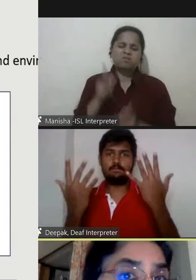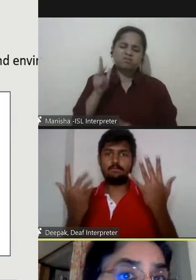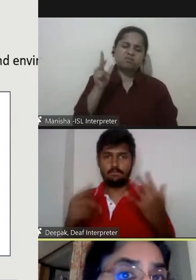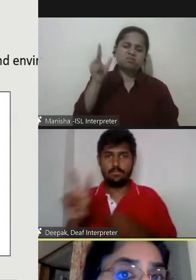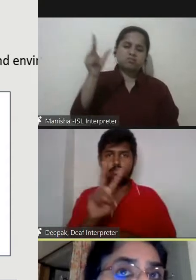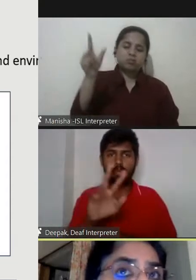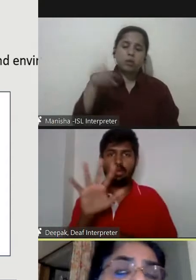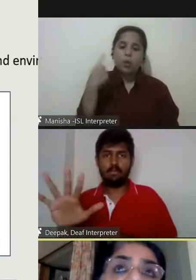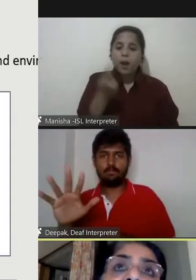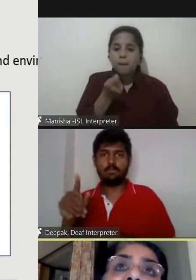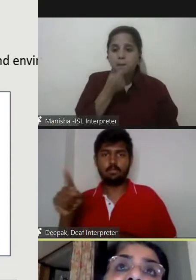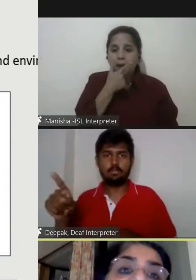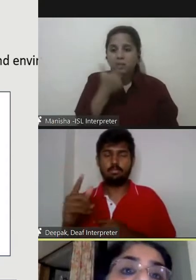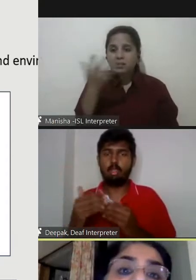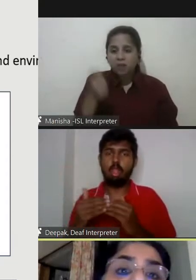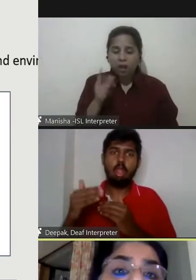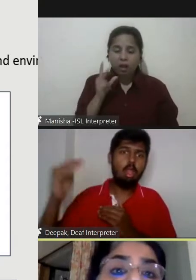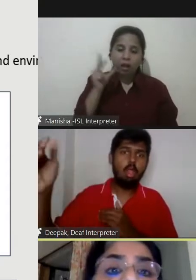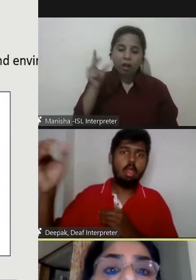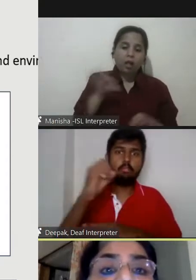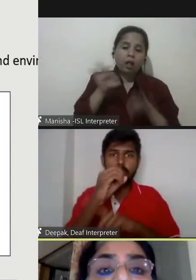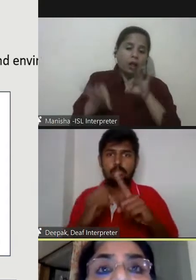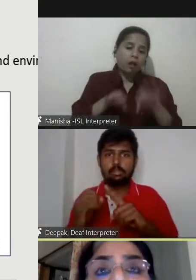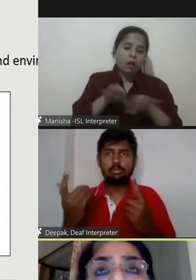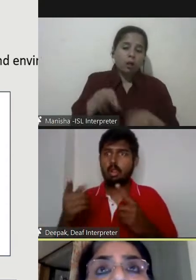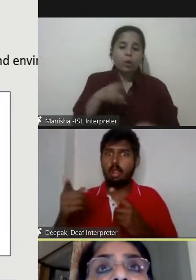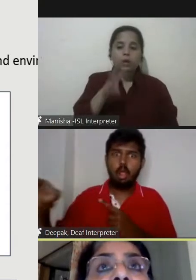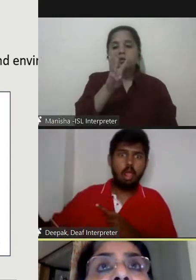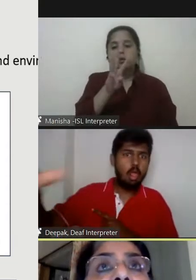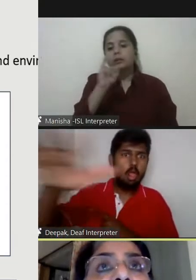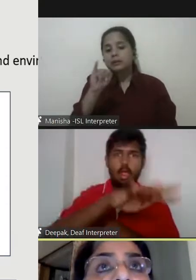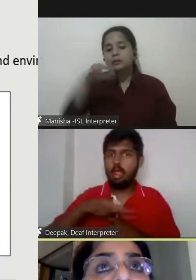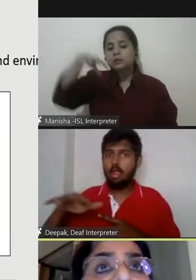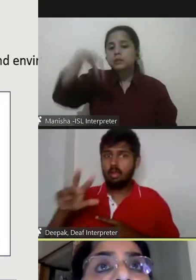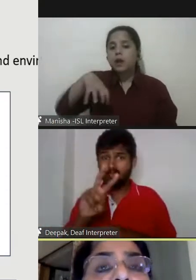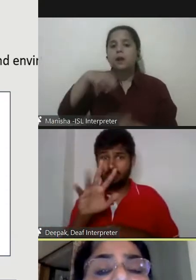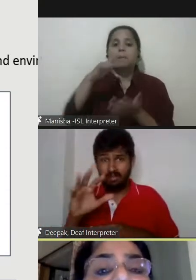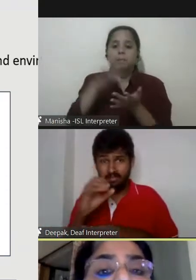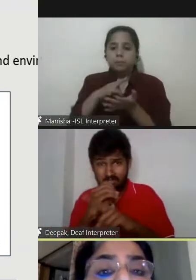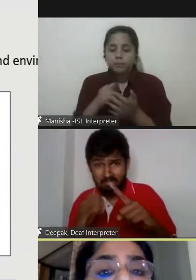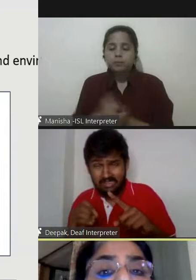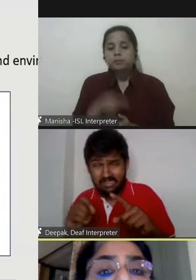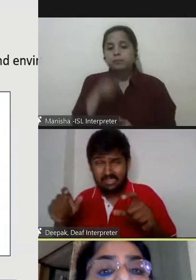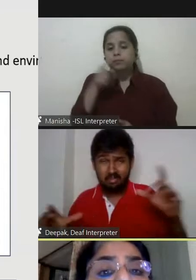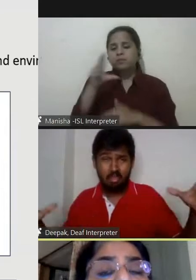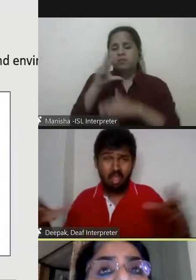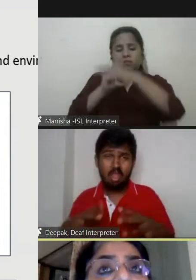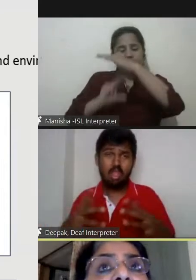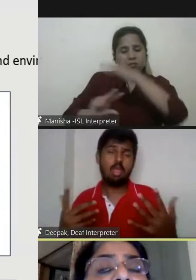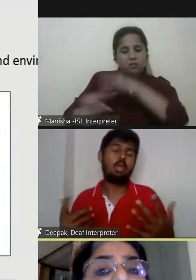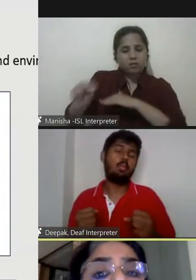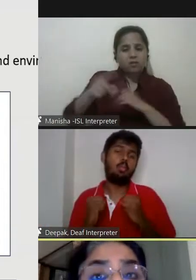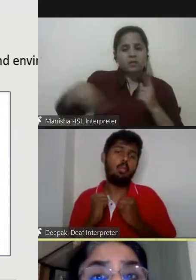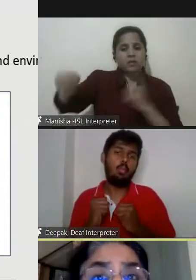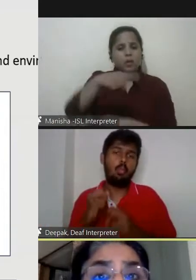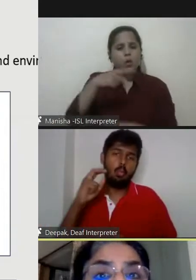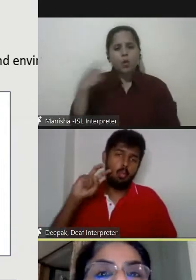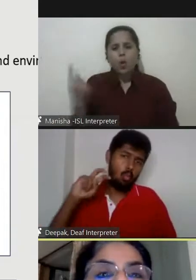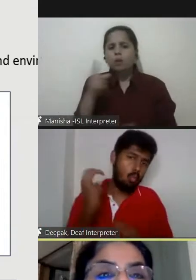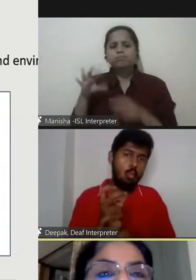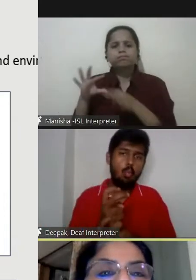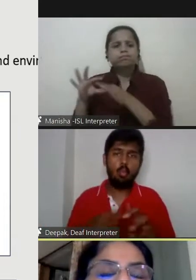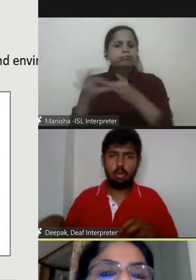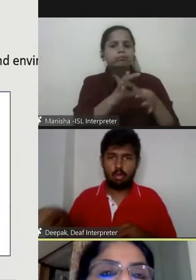of medication. Or in Chhattisgarh, where the remote villages are only